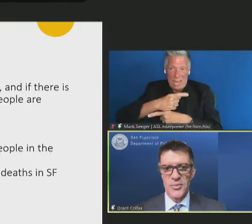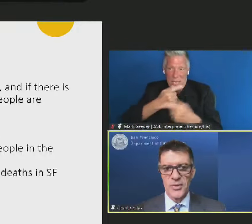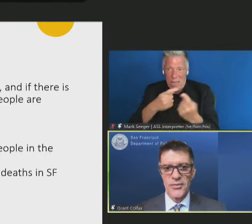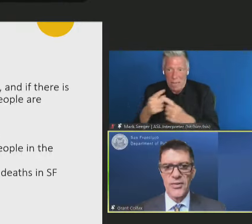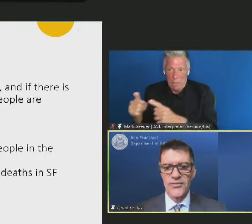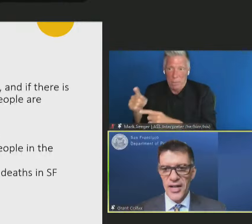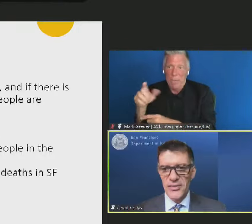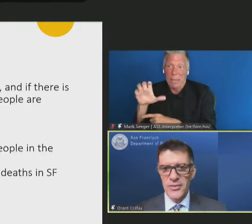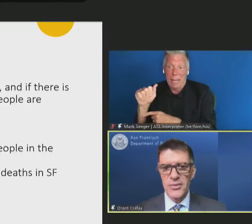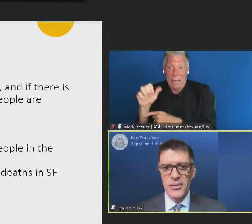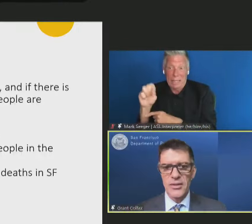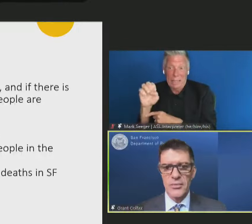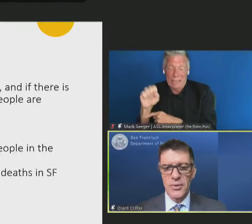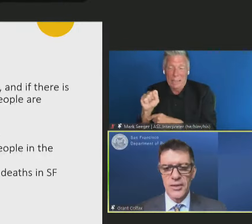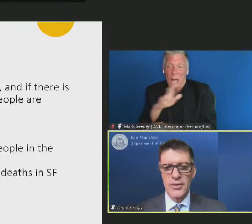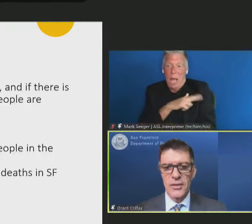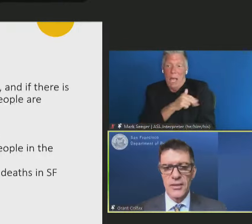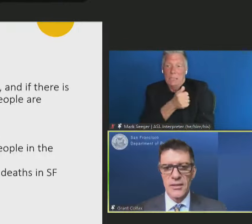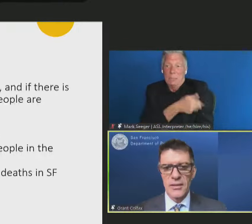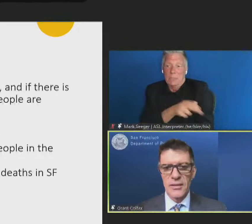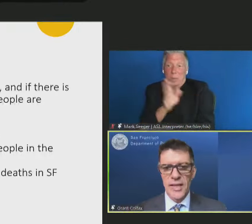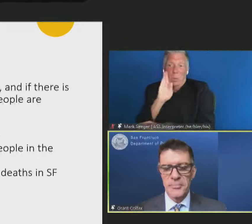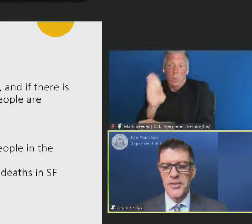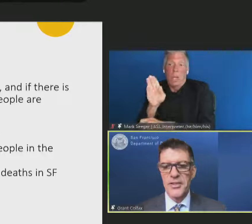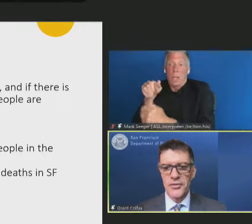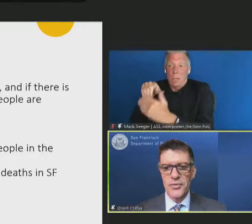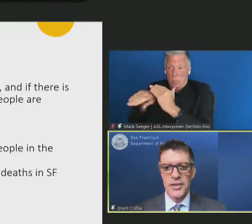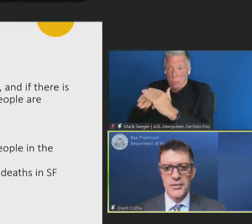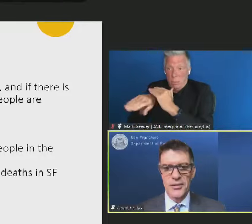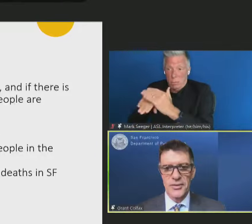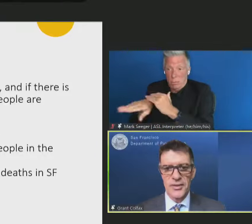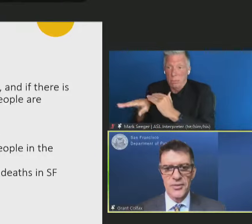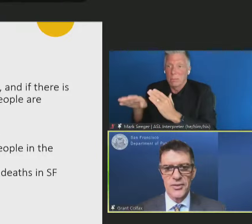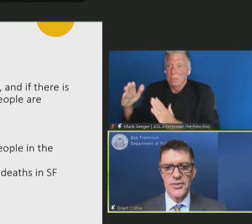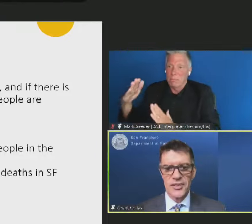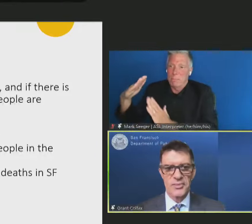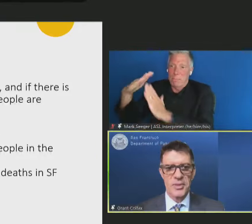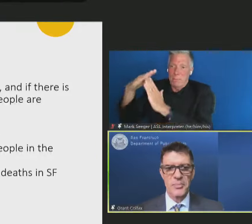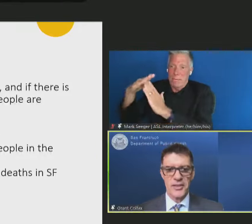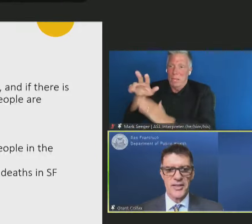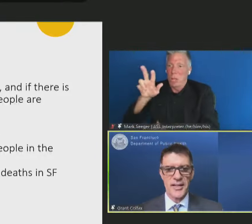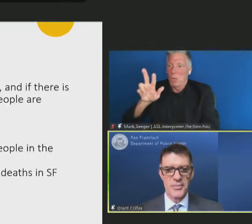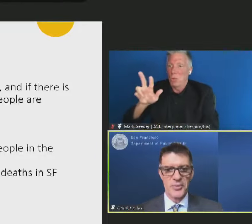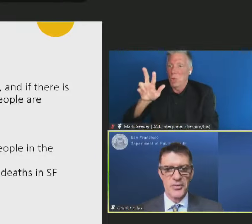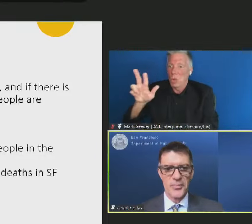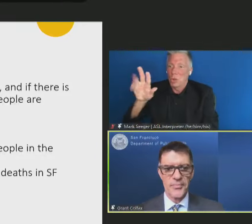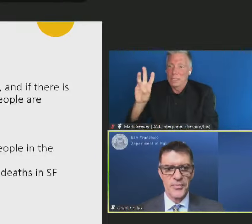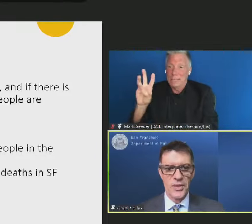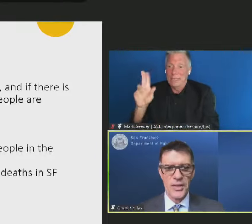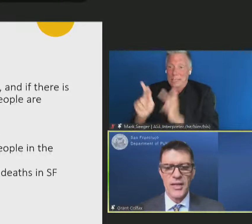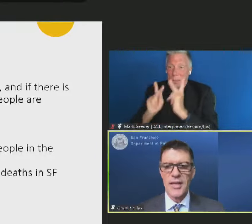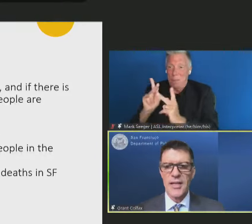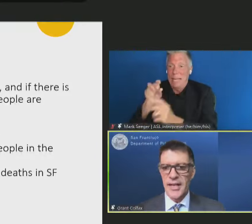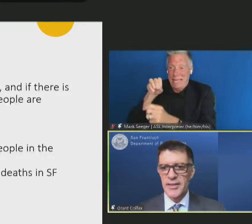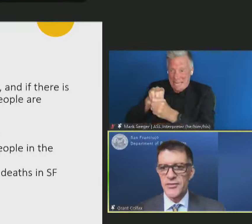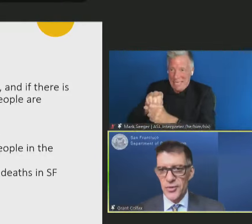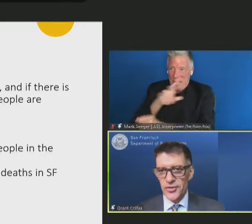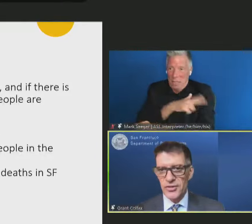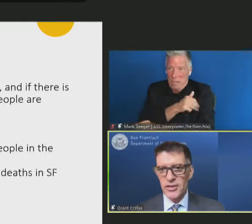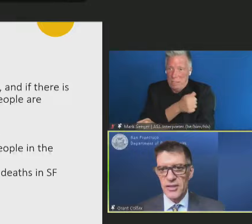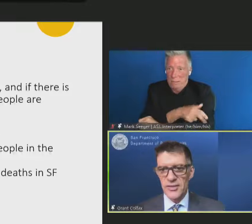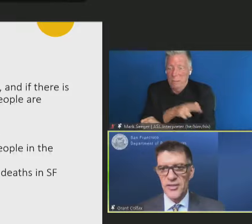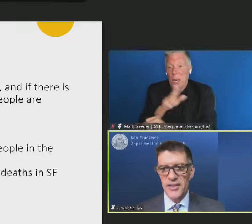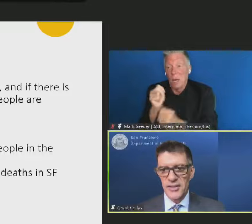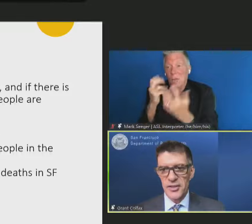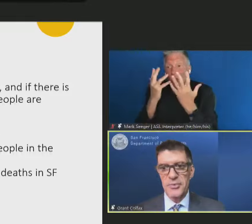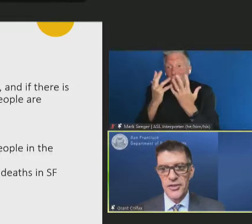Hospitalizations will follow with a peak of 336 people in the hospital. And